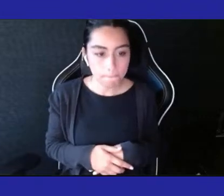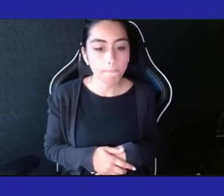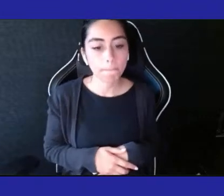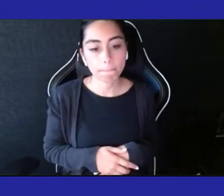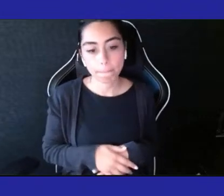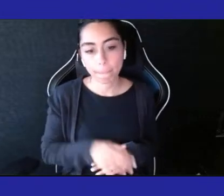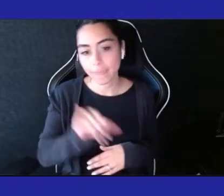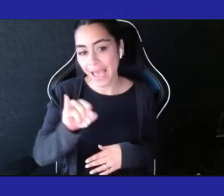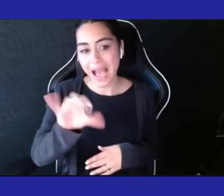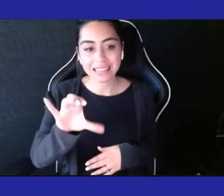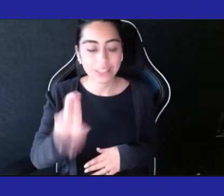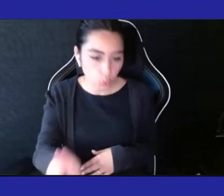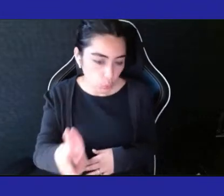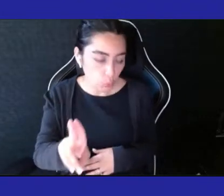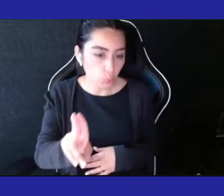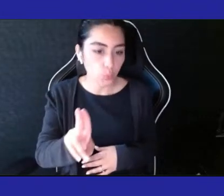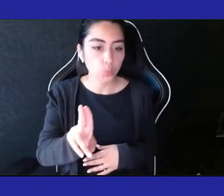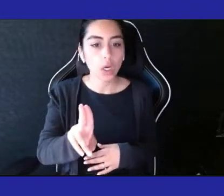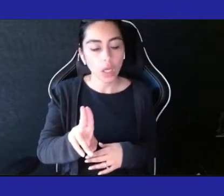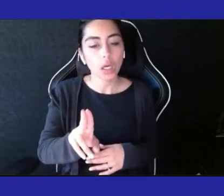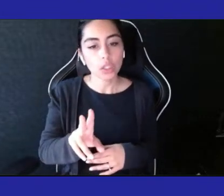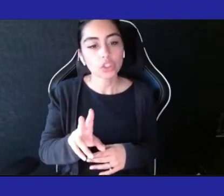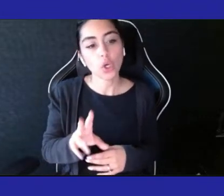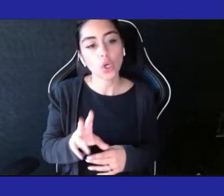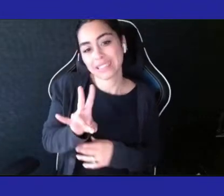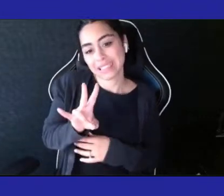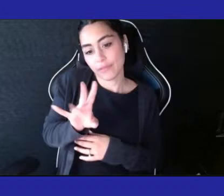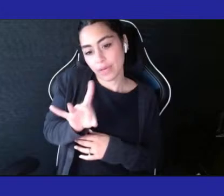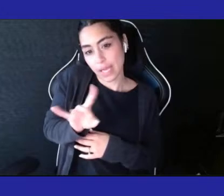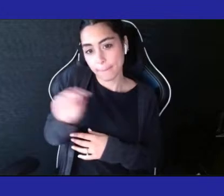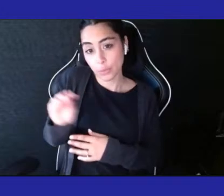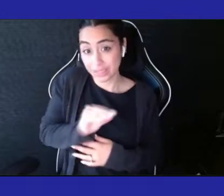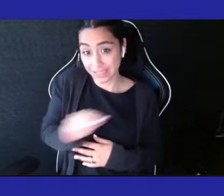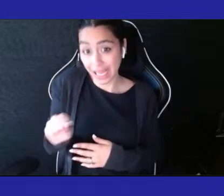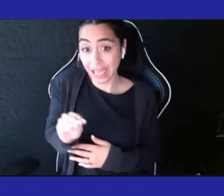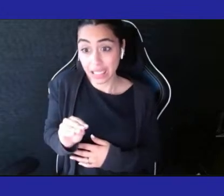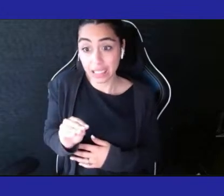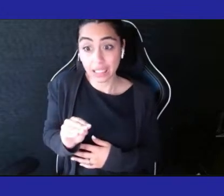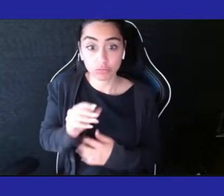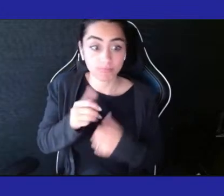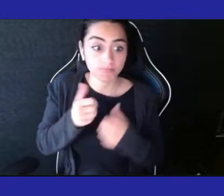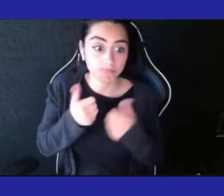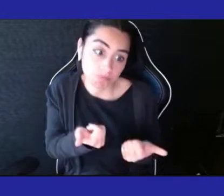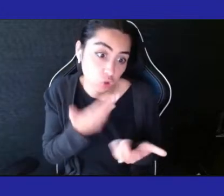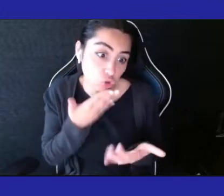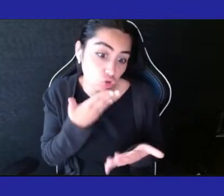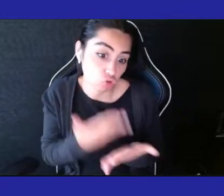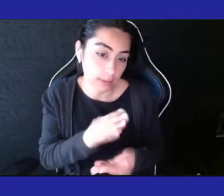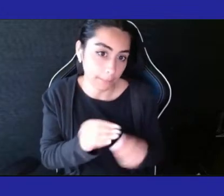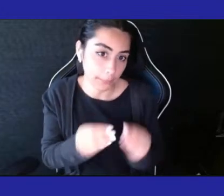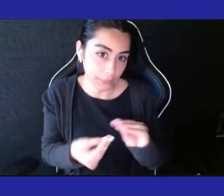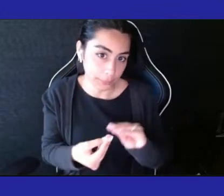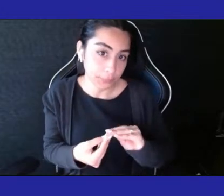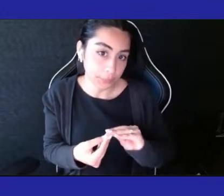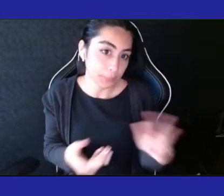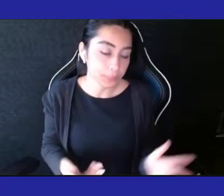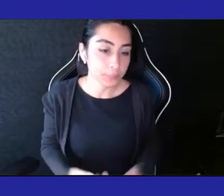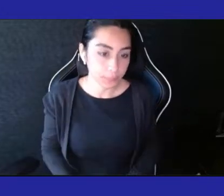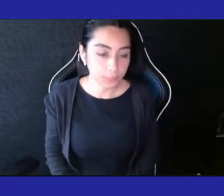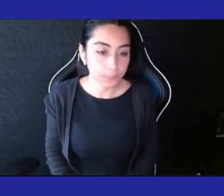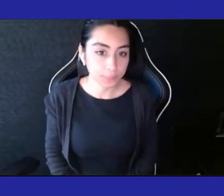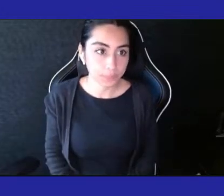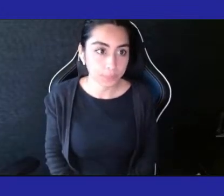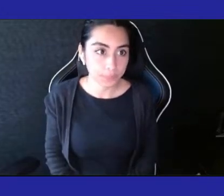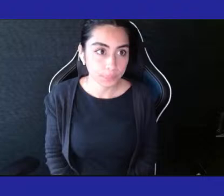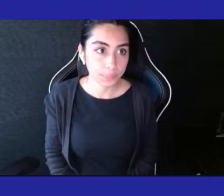patients into. So 78% is actually very, very full. Even if it doesn't show, like Jacoby, one